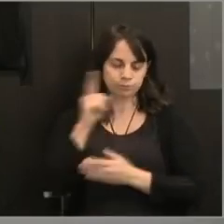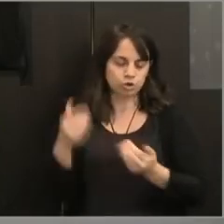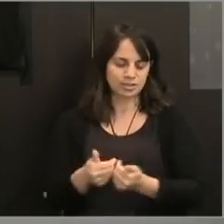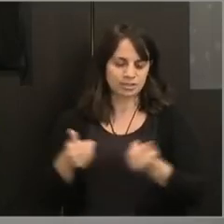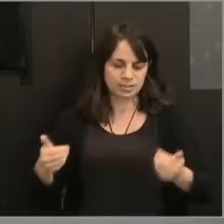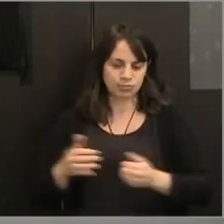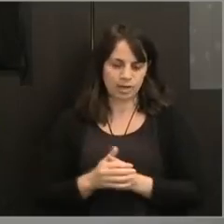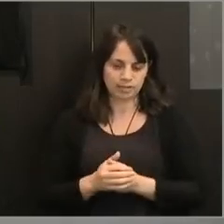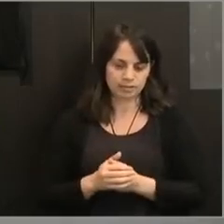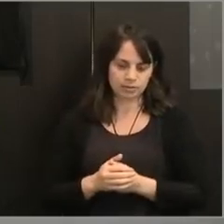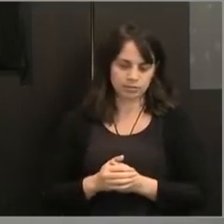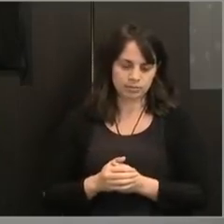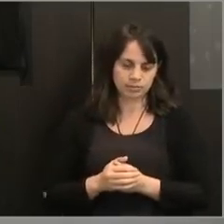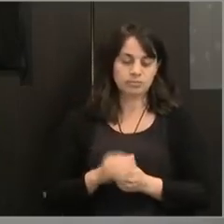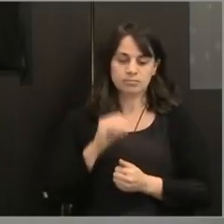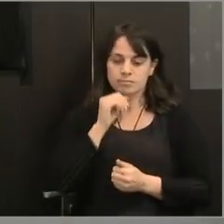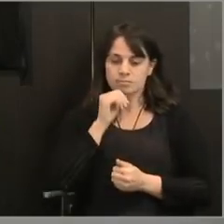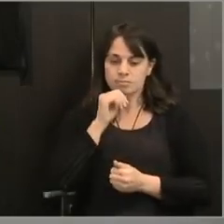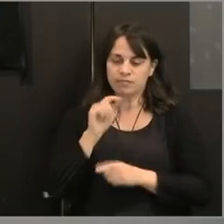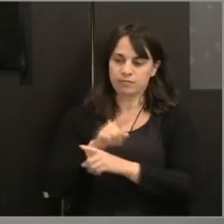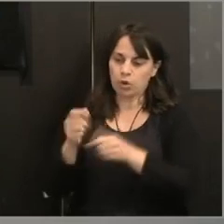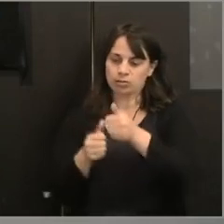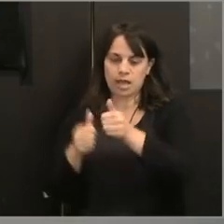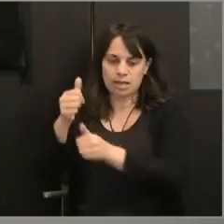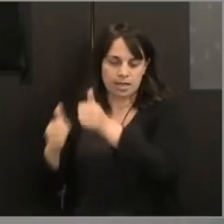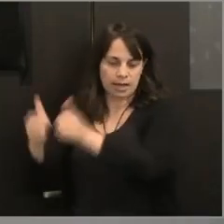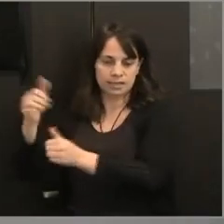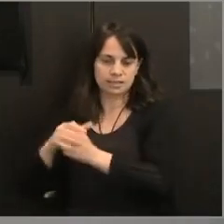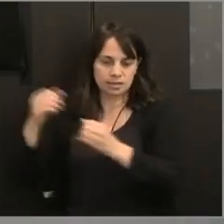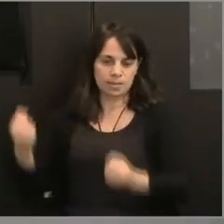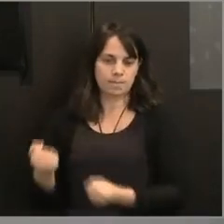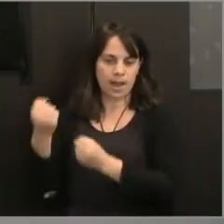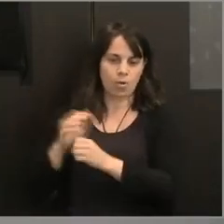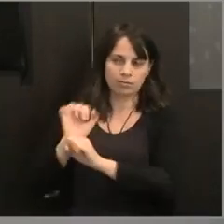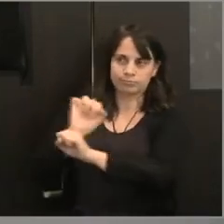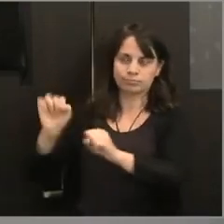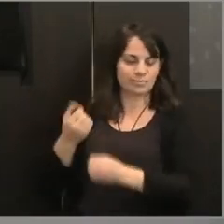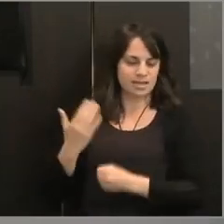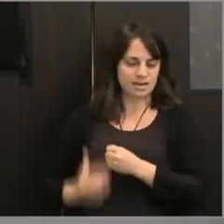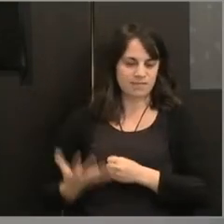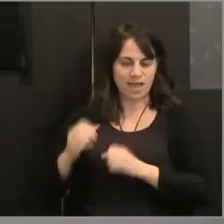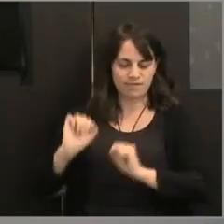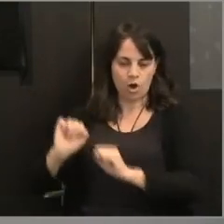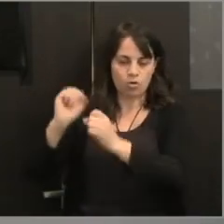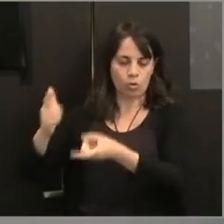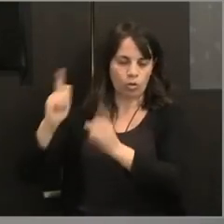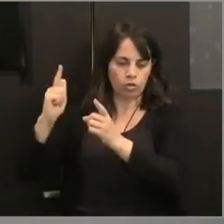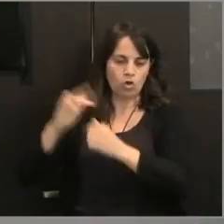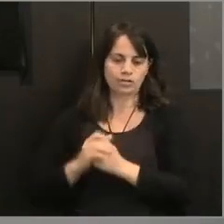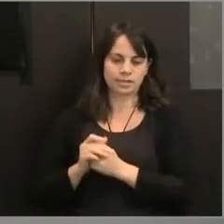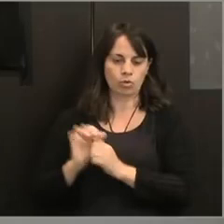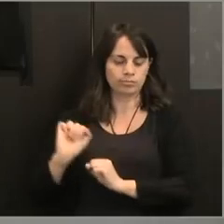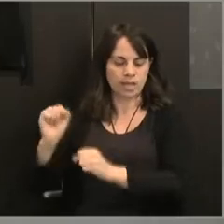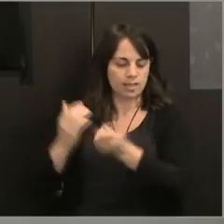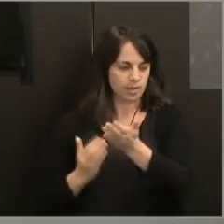powerful rangatira might presume to be, they never possessed the authority nor had the right to give away